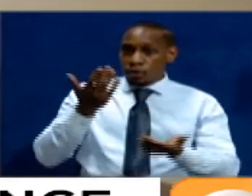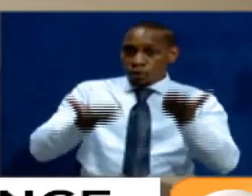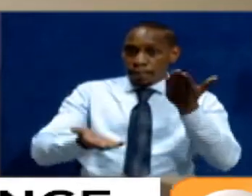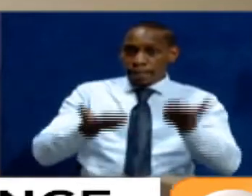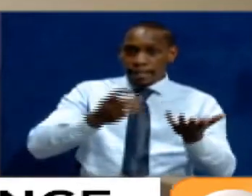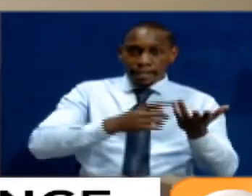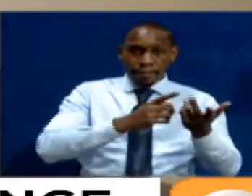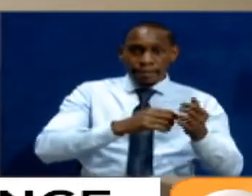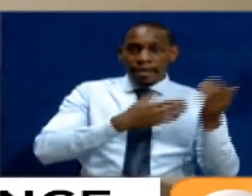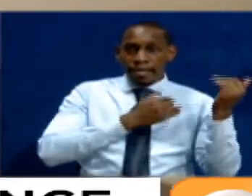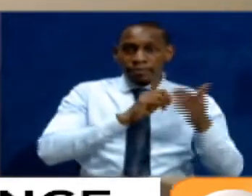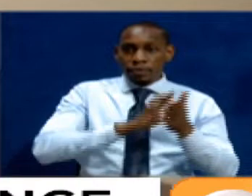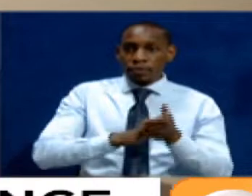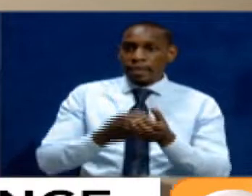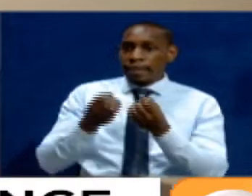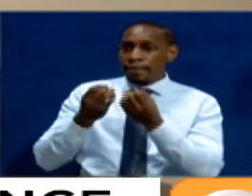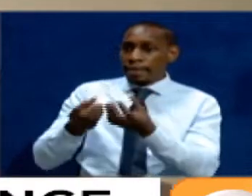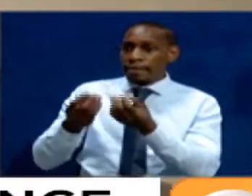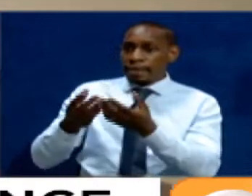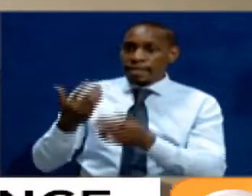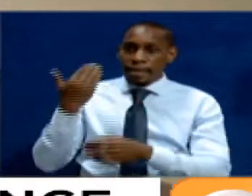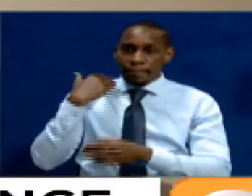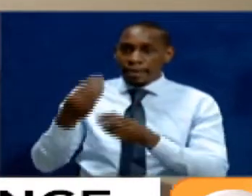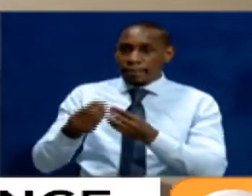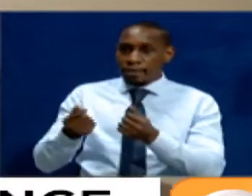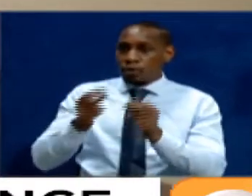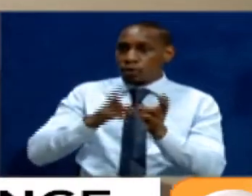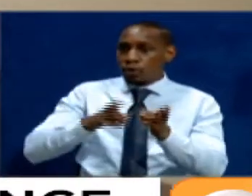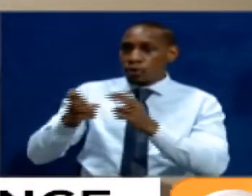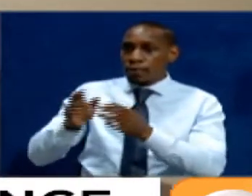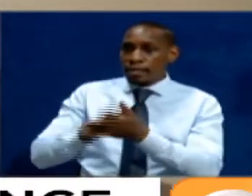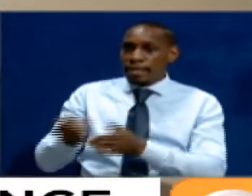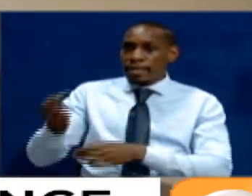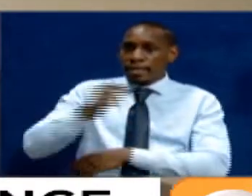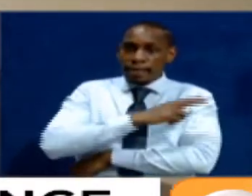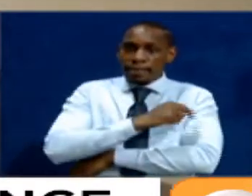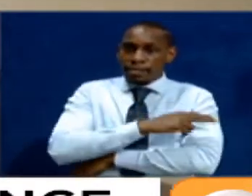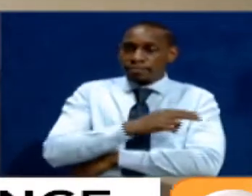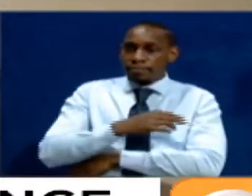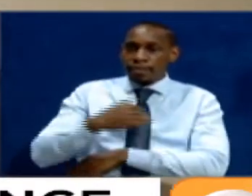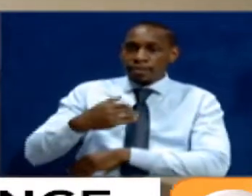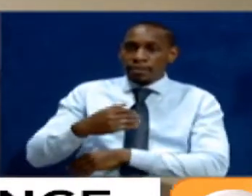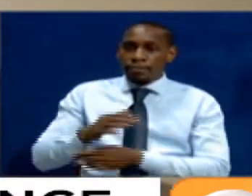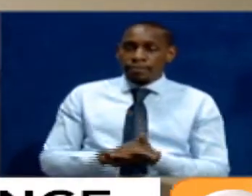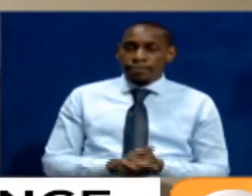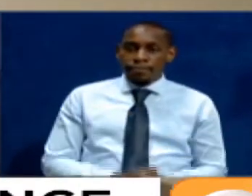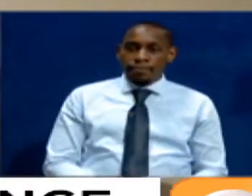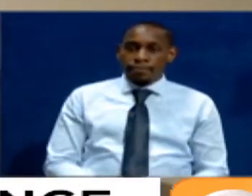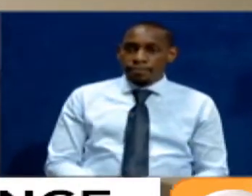compare that to, you would expect thousands of blood clots ordinarily coming to the hospitals every other day.